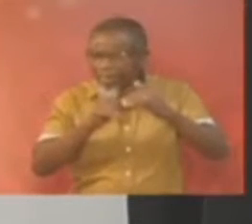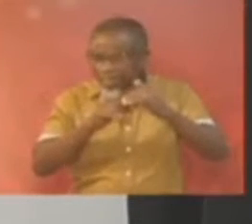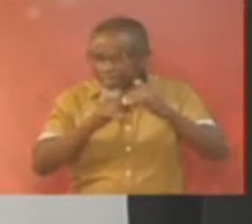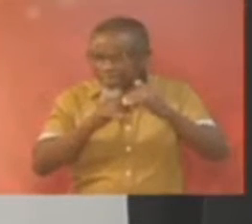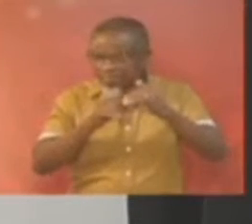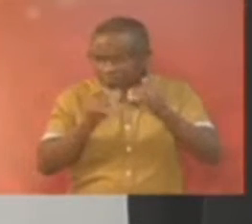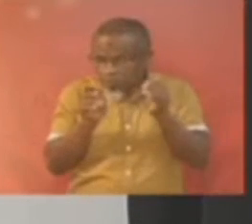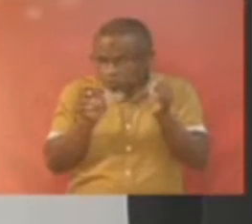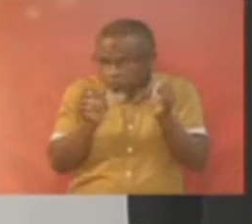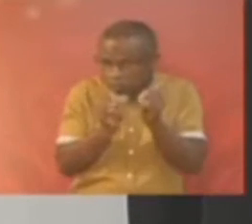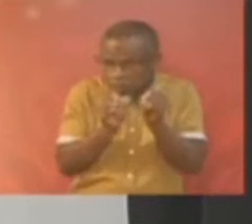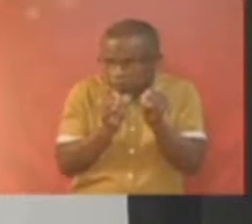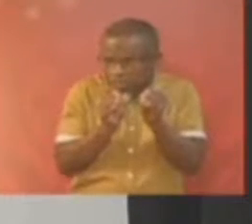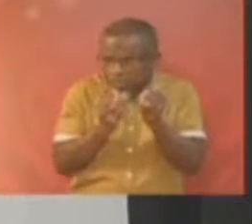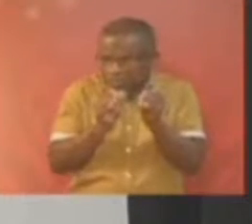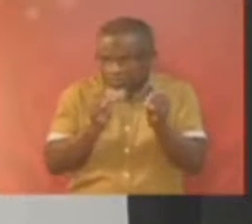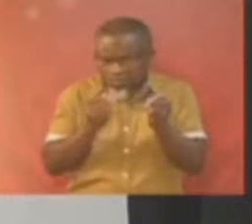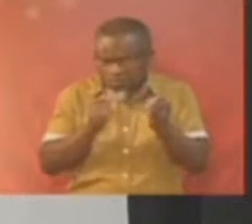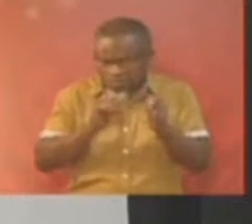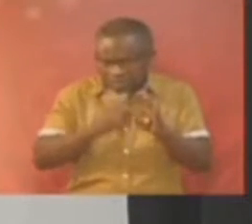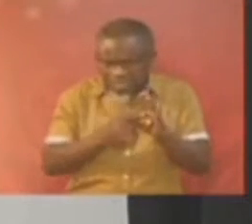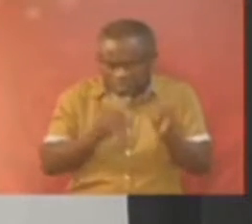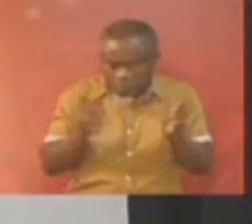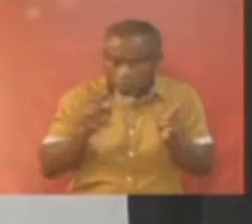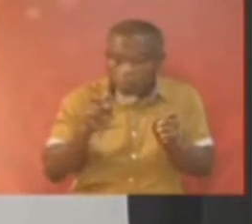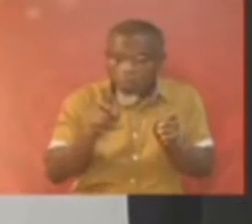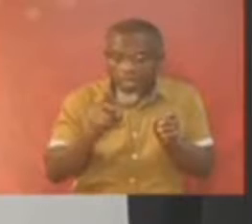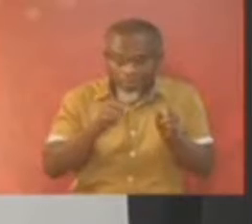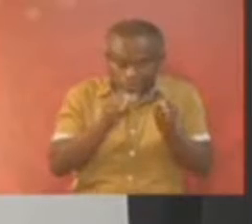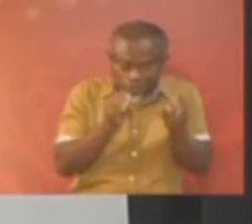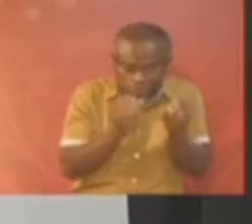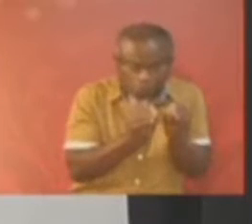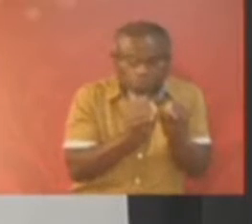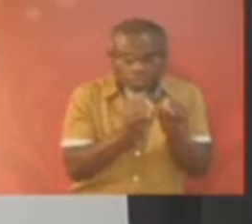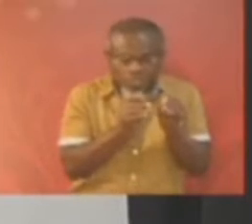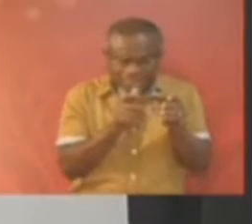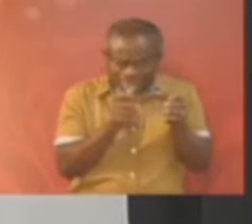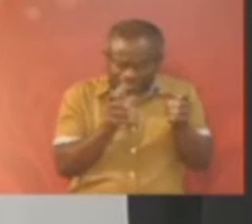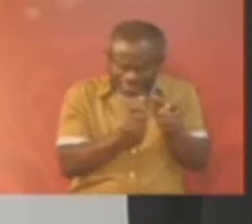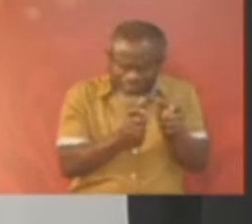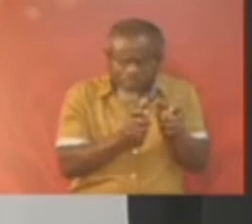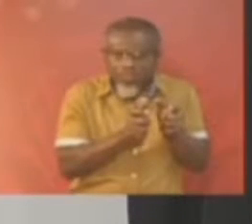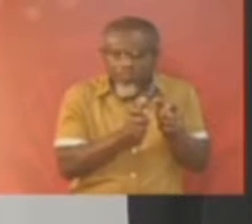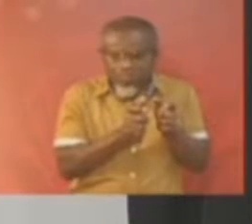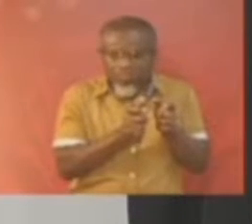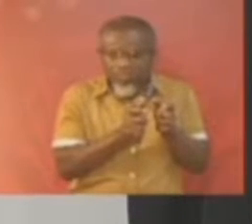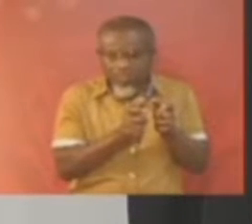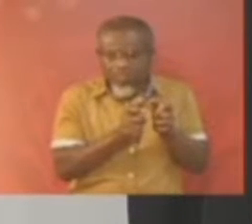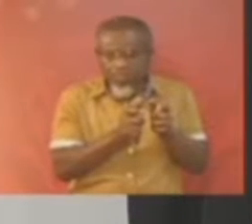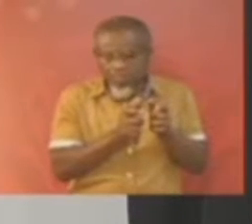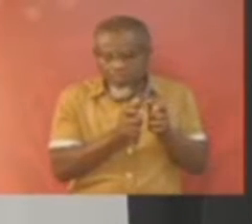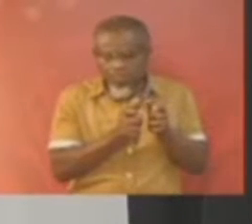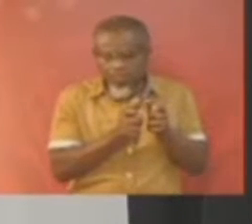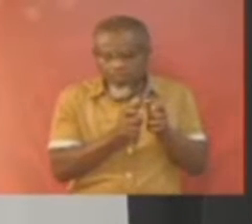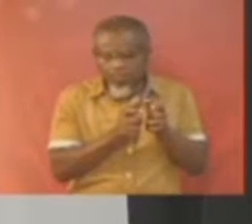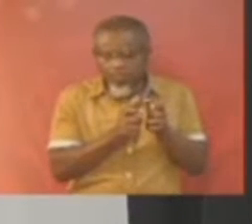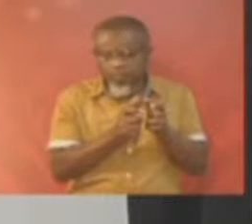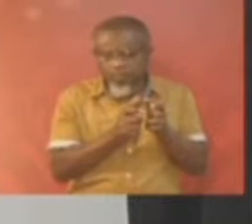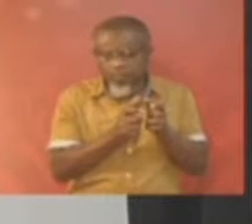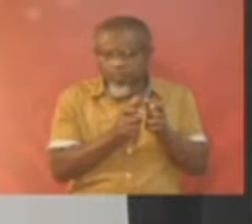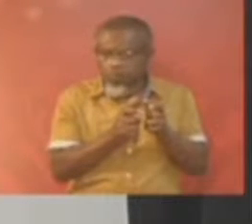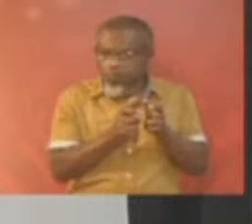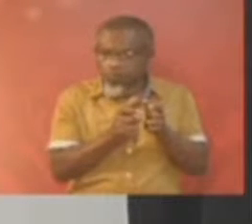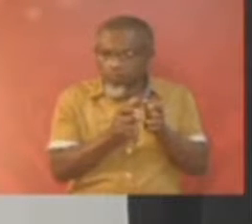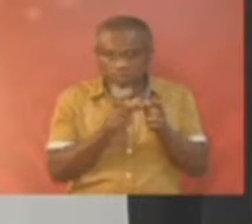ignore the fact that the general population is our current source of COVID-19 cases. We keep